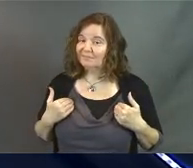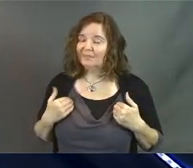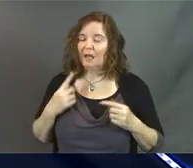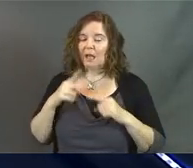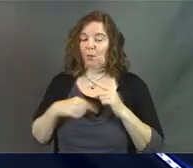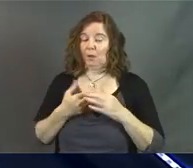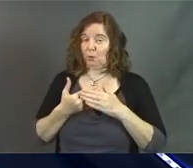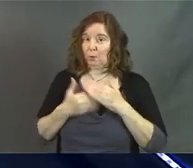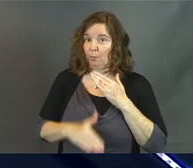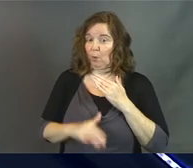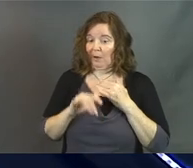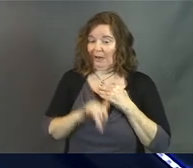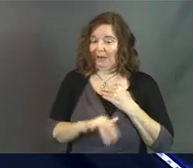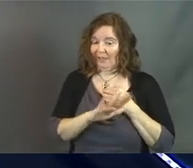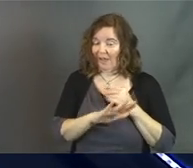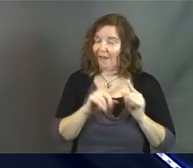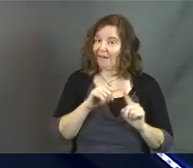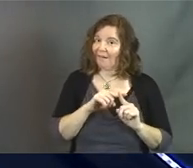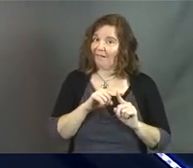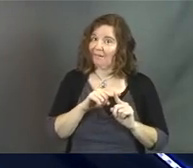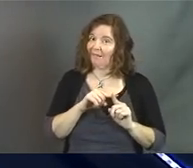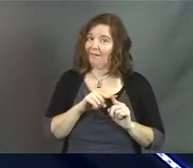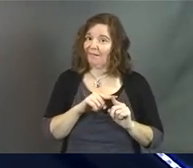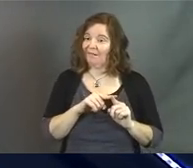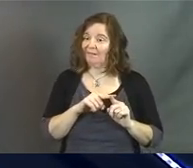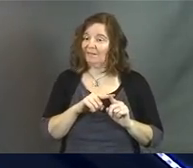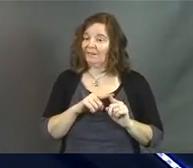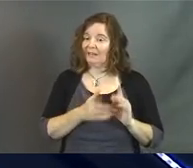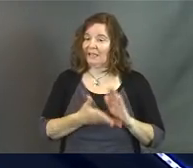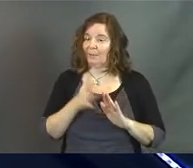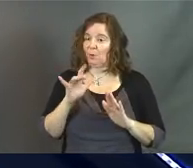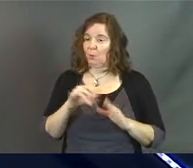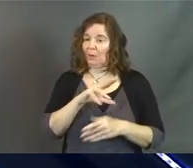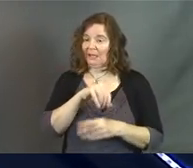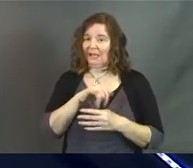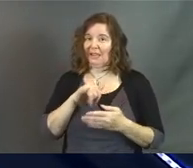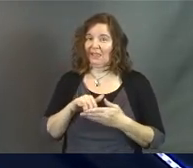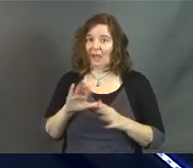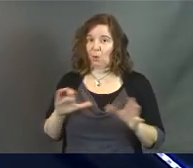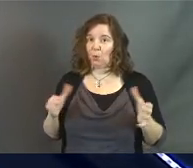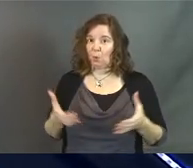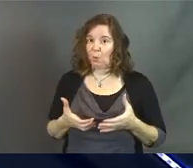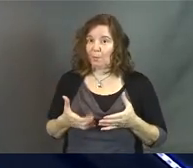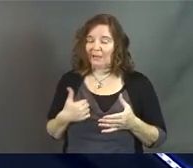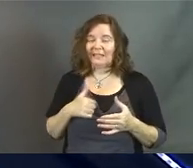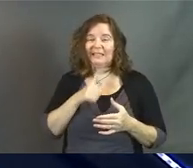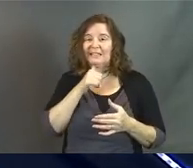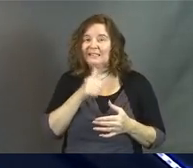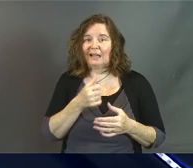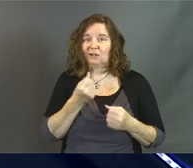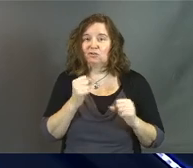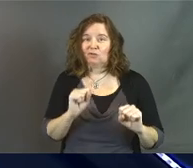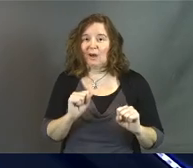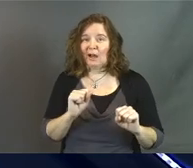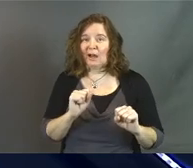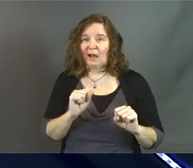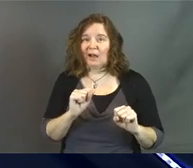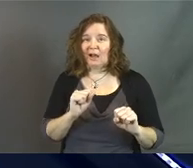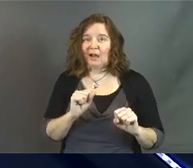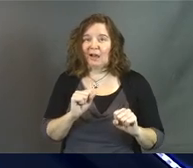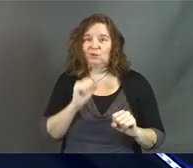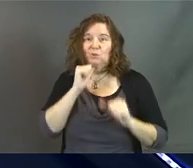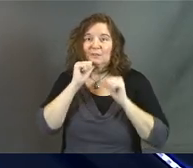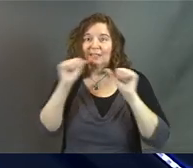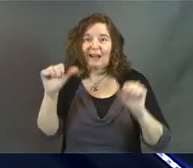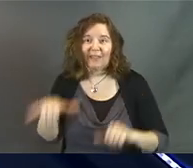And when he was born into that ethnicity, he operated within that group. And he did not try to deny